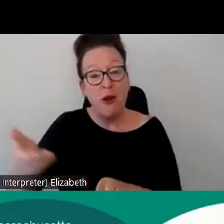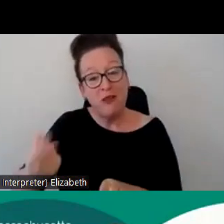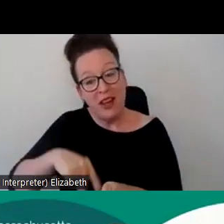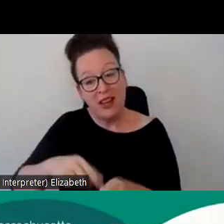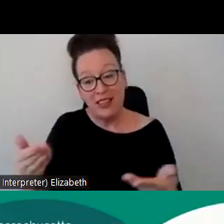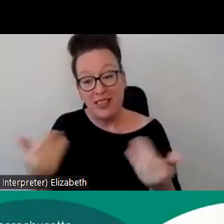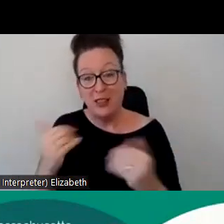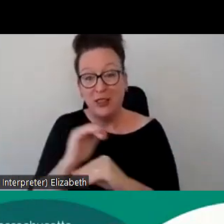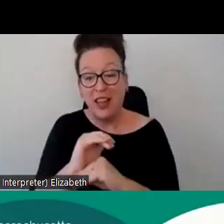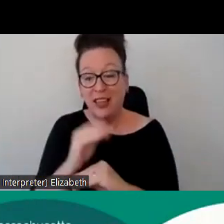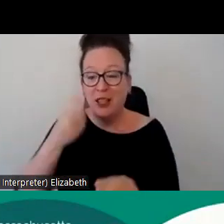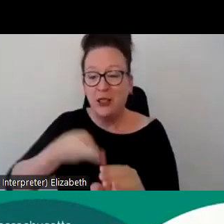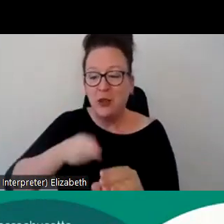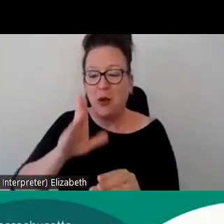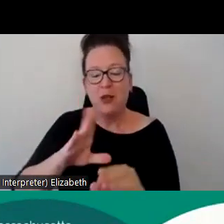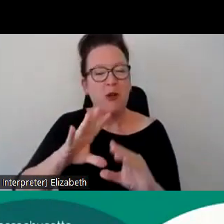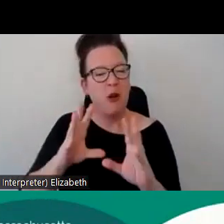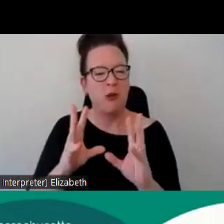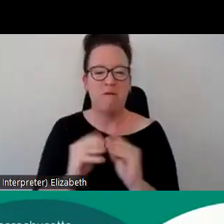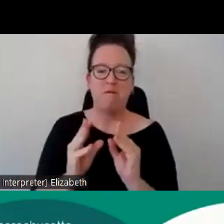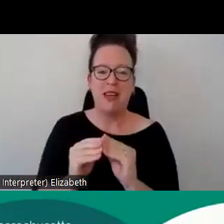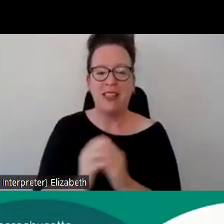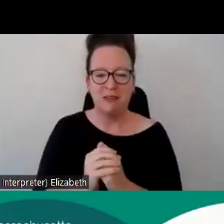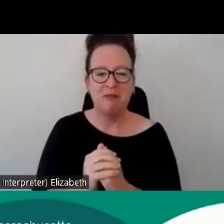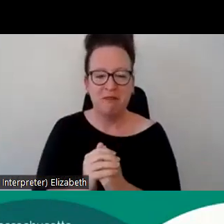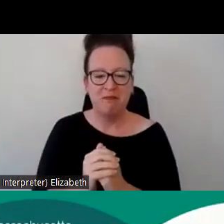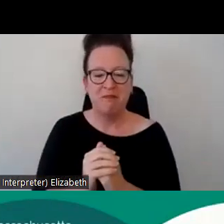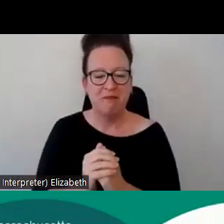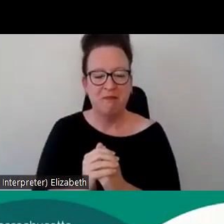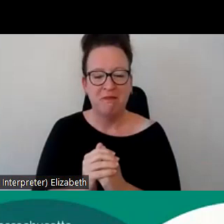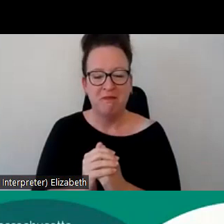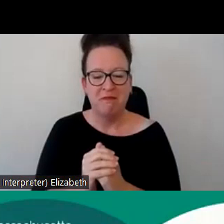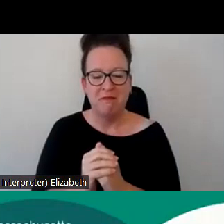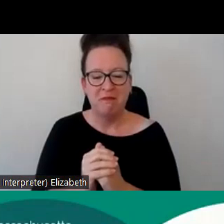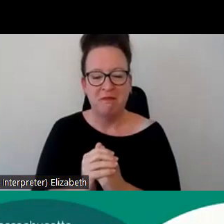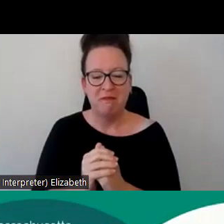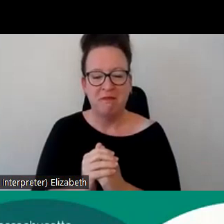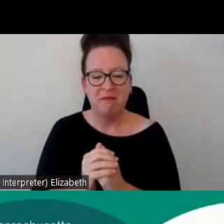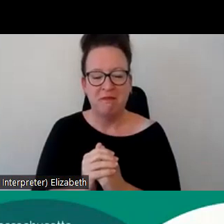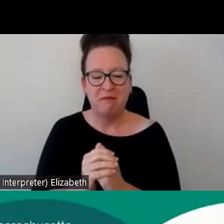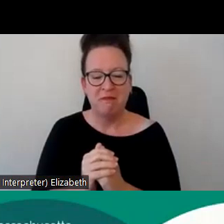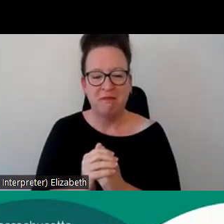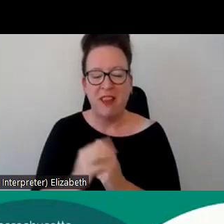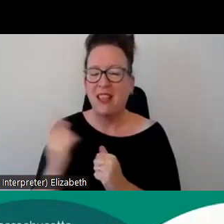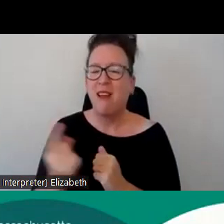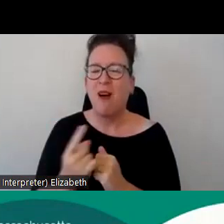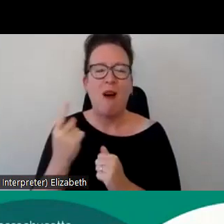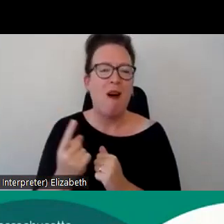part of your series. It is always just the